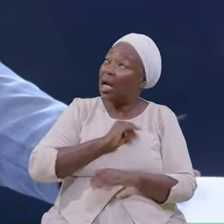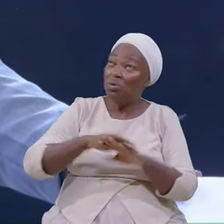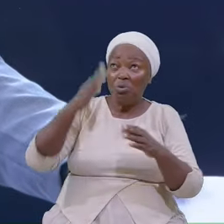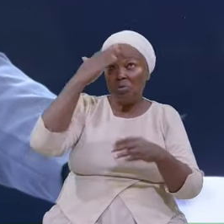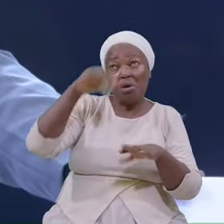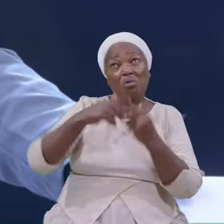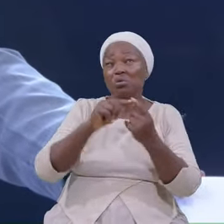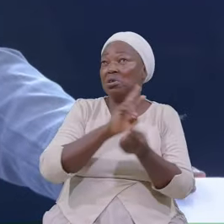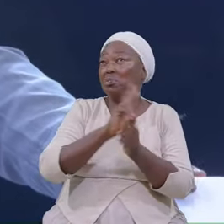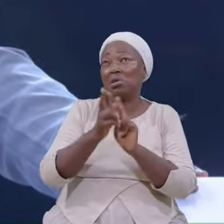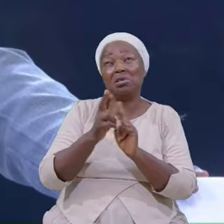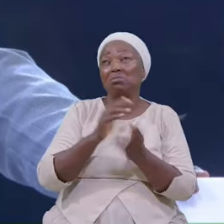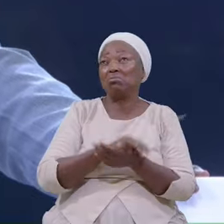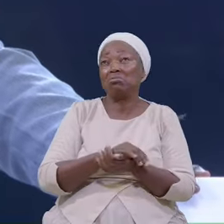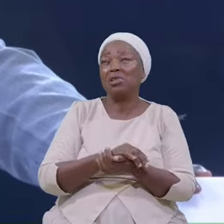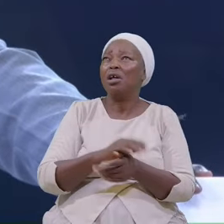I don't want to repent.